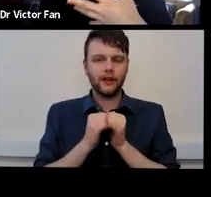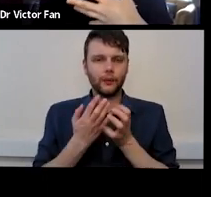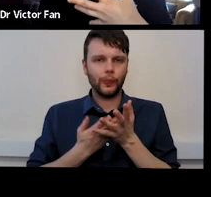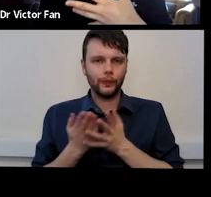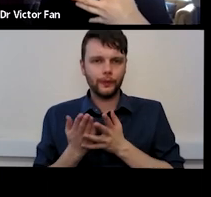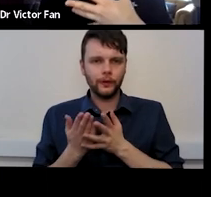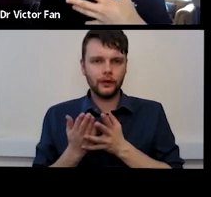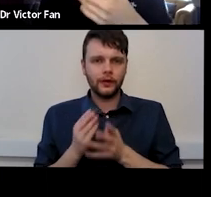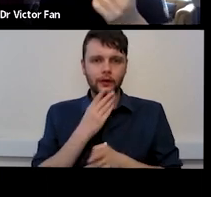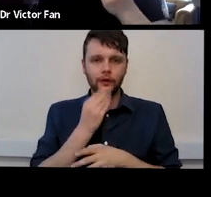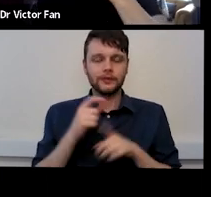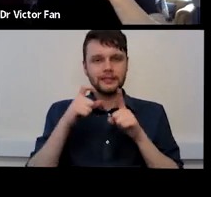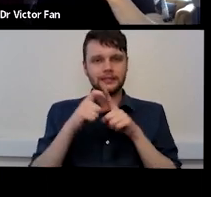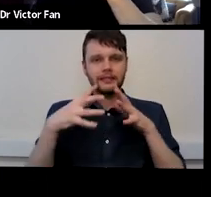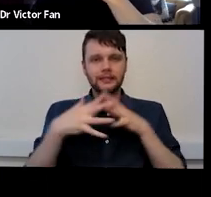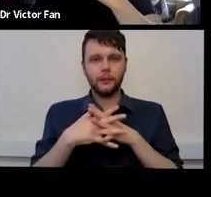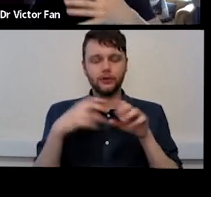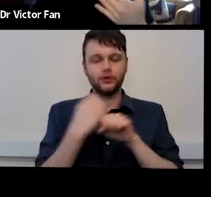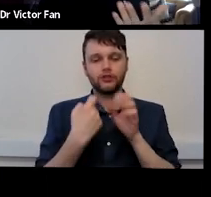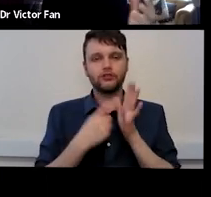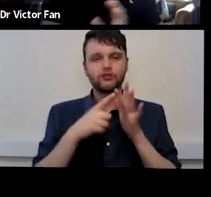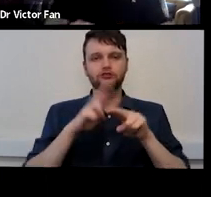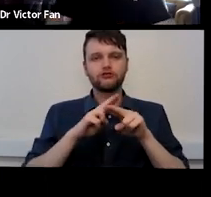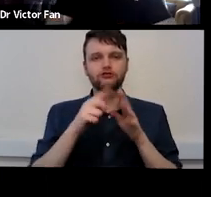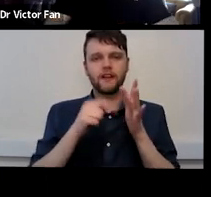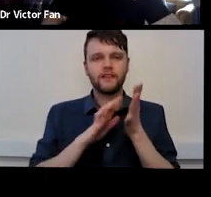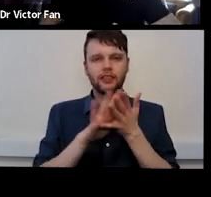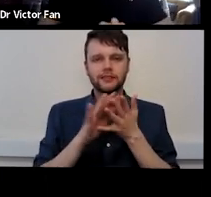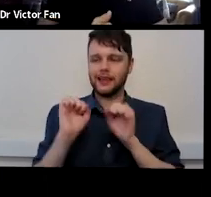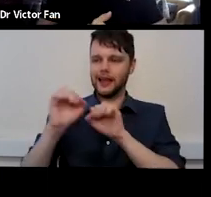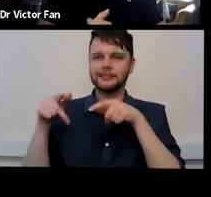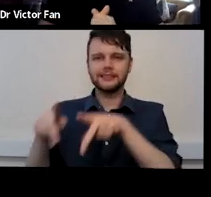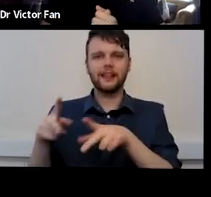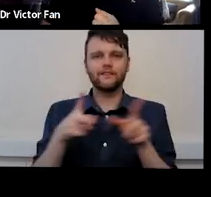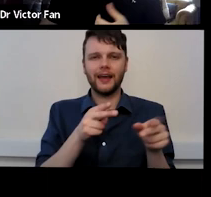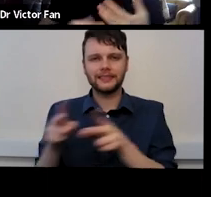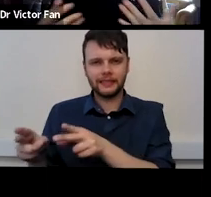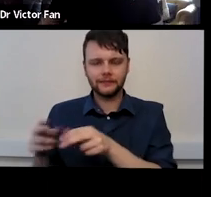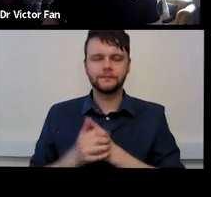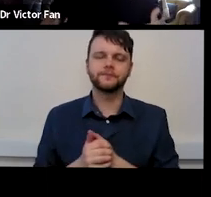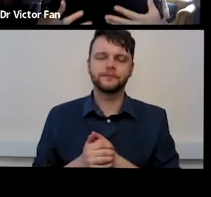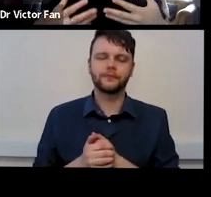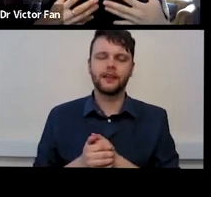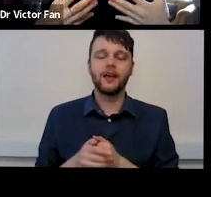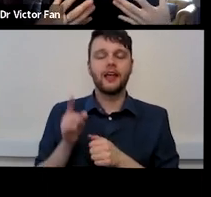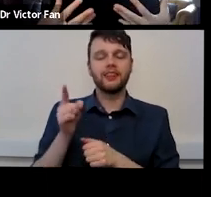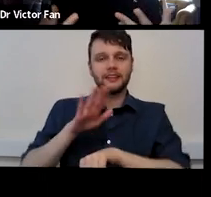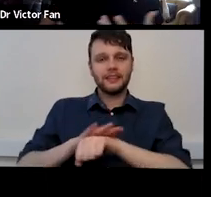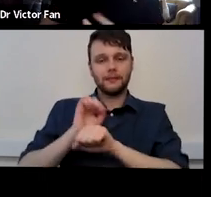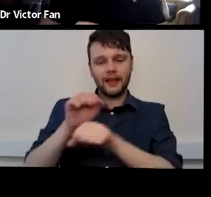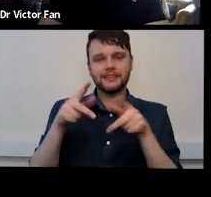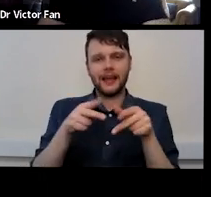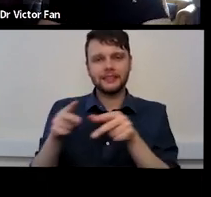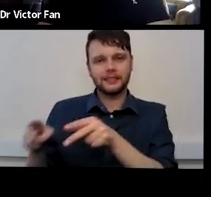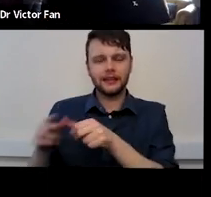using D.W. Griffith's mode of editing. Now, D.W. Griffith's mode of editing at that time, we're talking